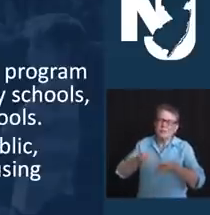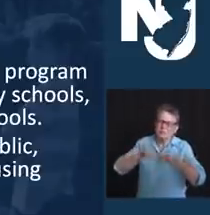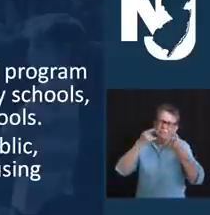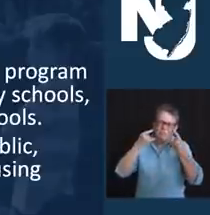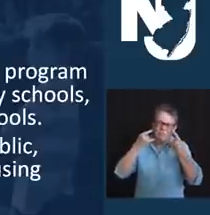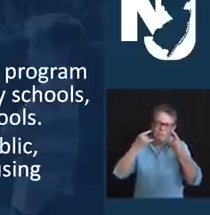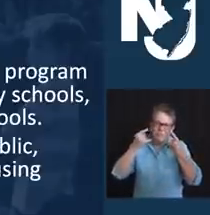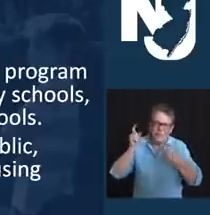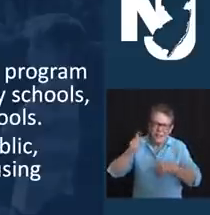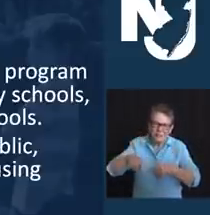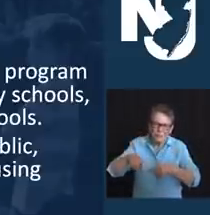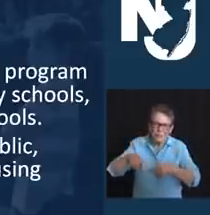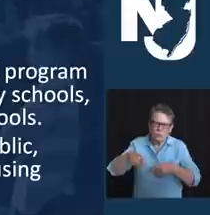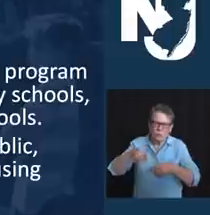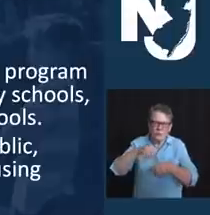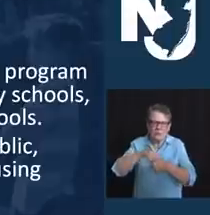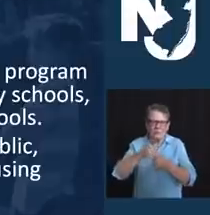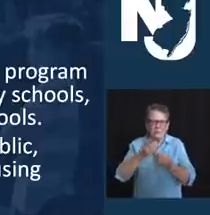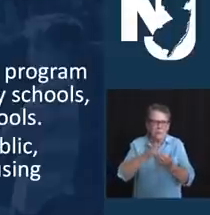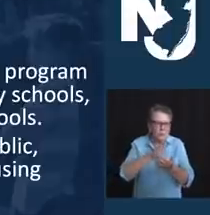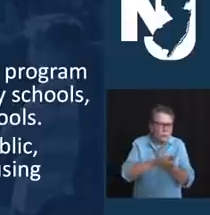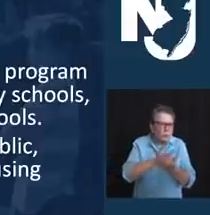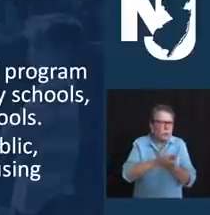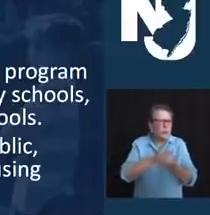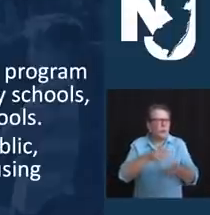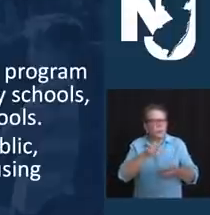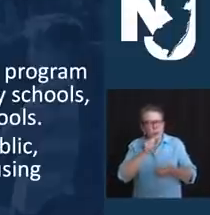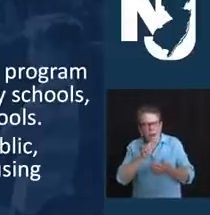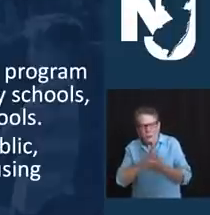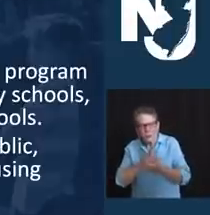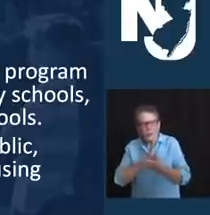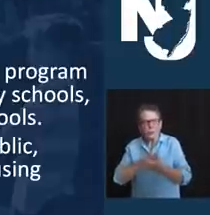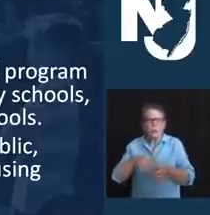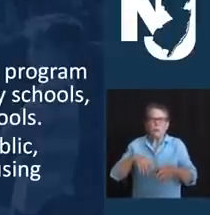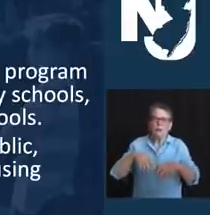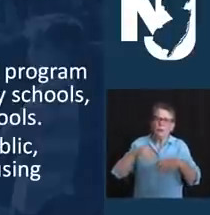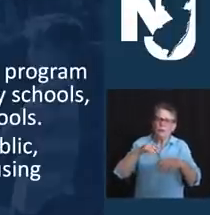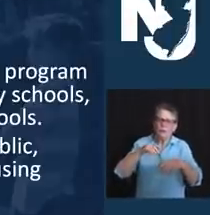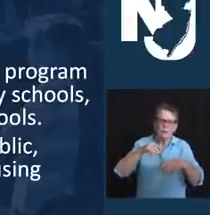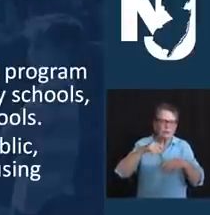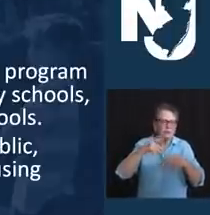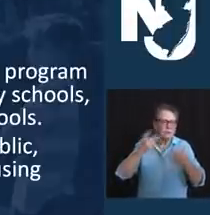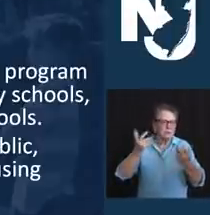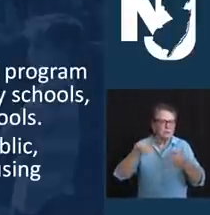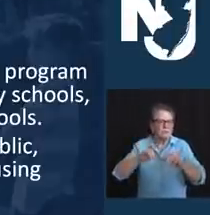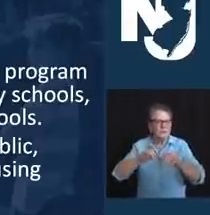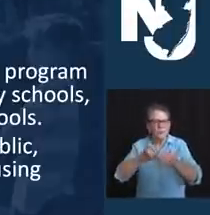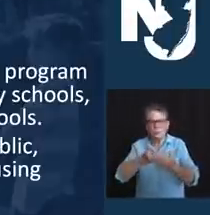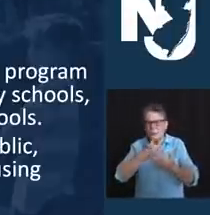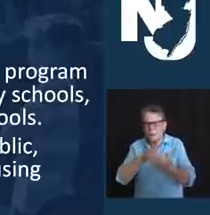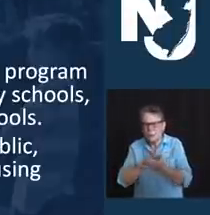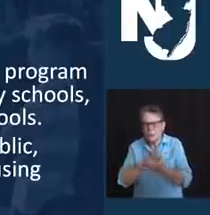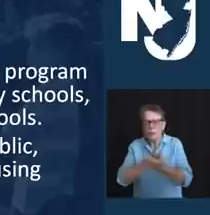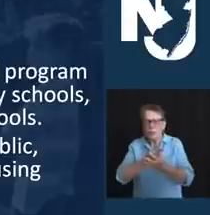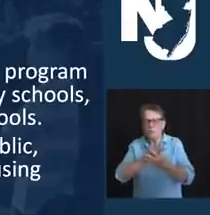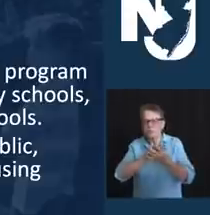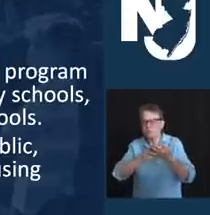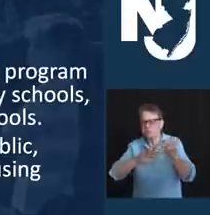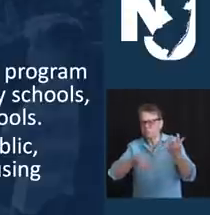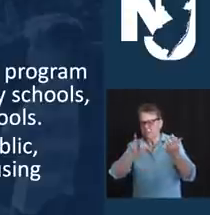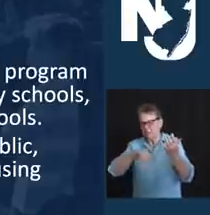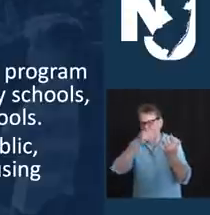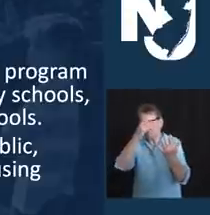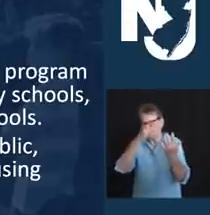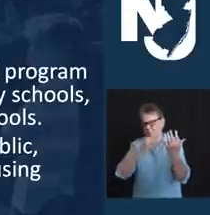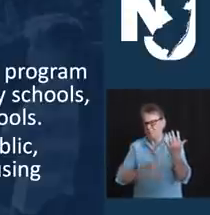weeks. So for these younger populations, we're just not there yet. I think Judy would agree, Tina, that we will get there, but we're